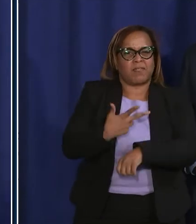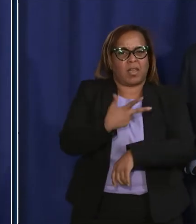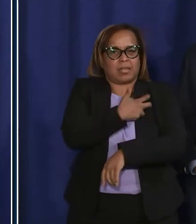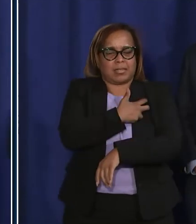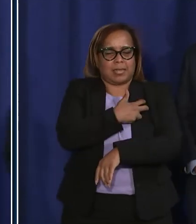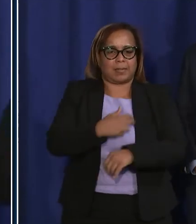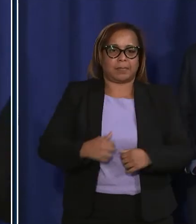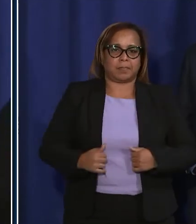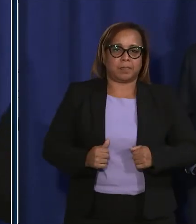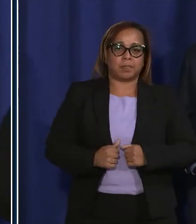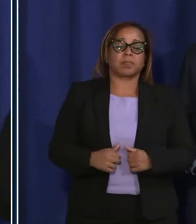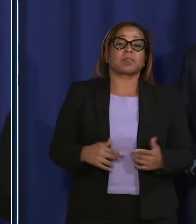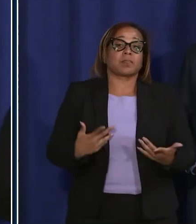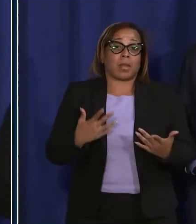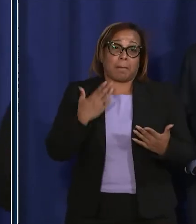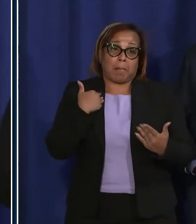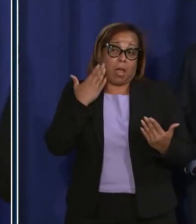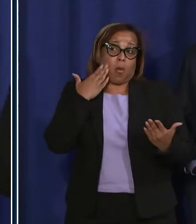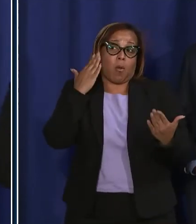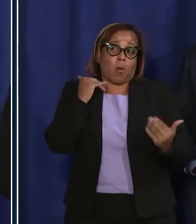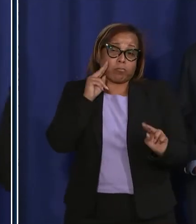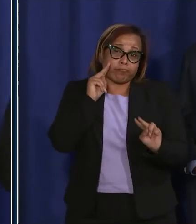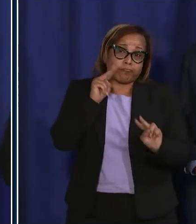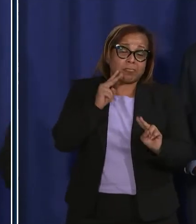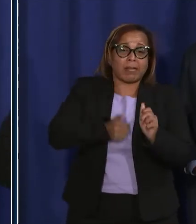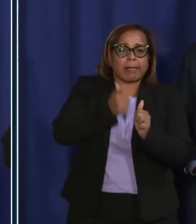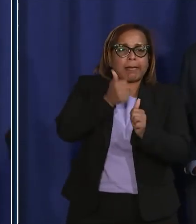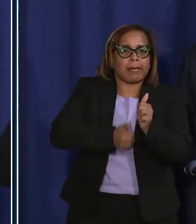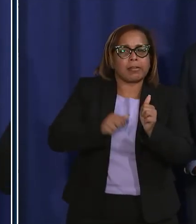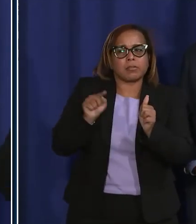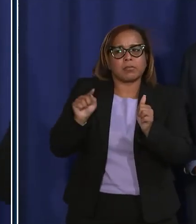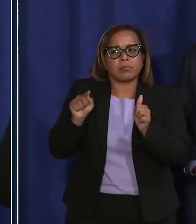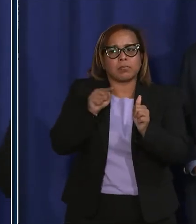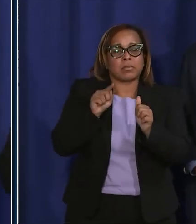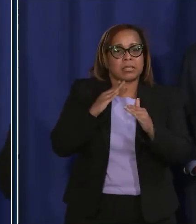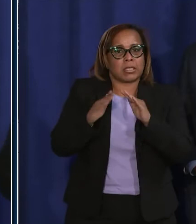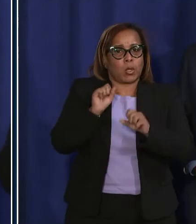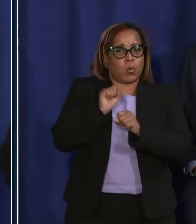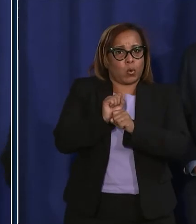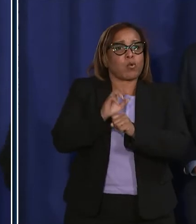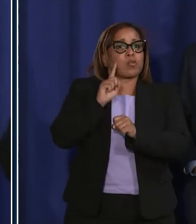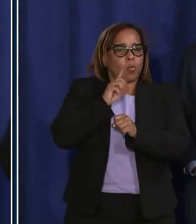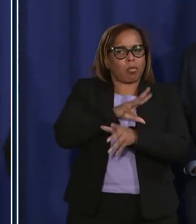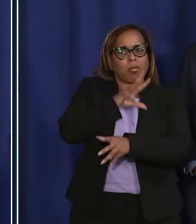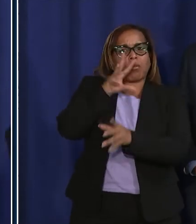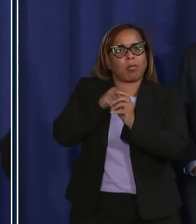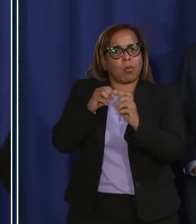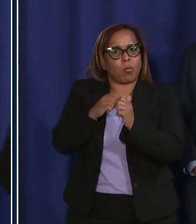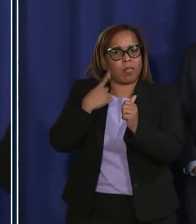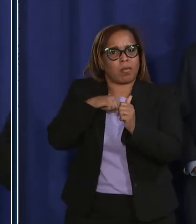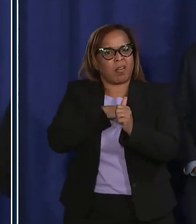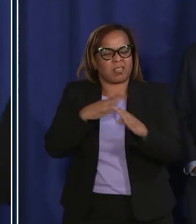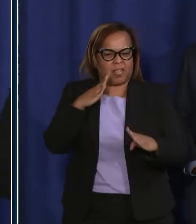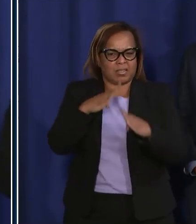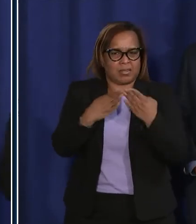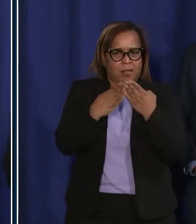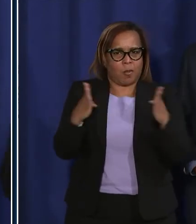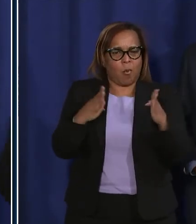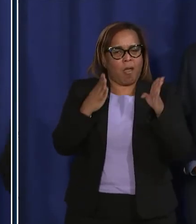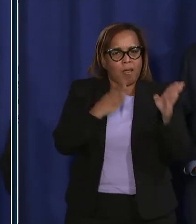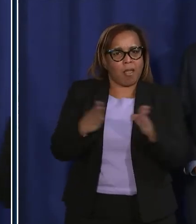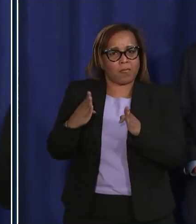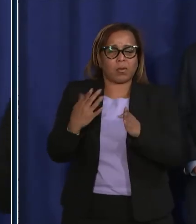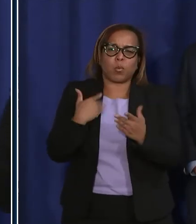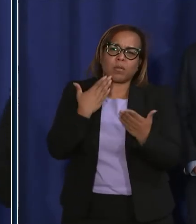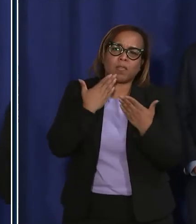date. And it's my hope and expectation that each and every one of our city workers will join with us in this citywide effort. Again, I